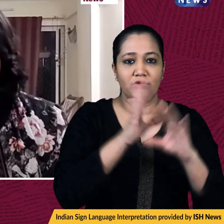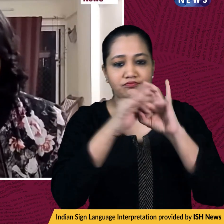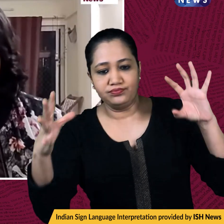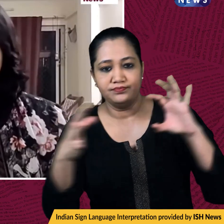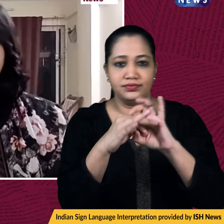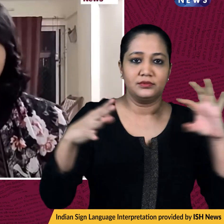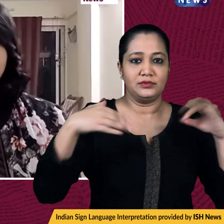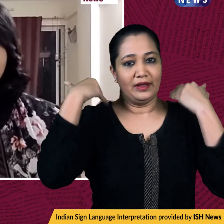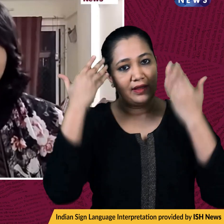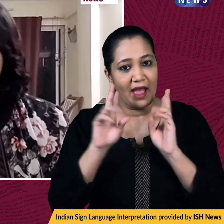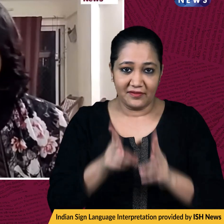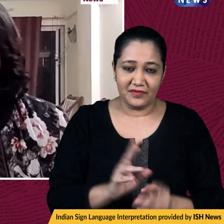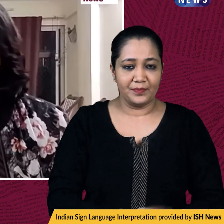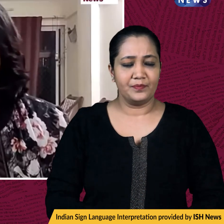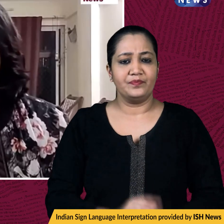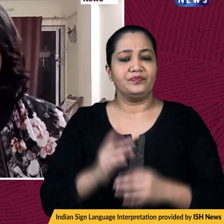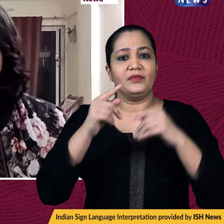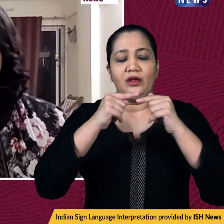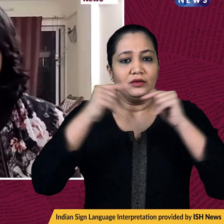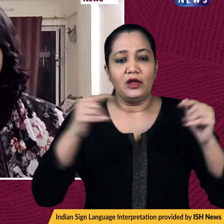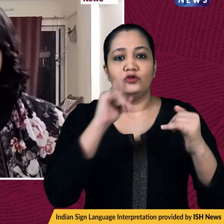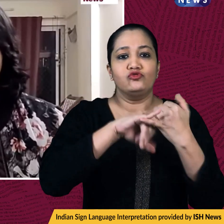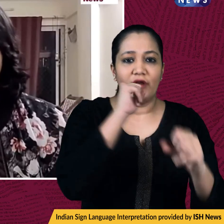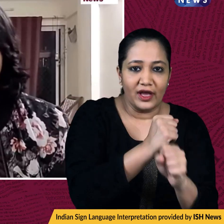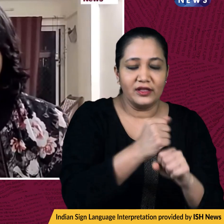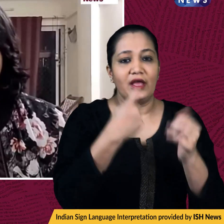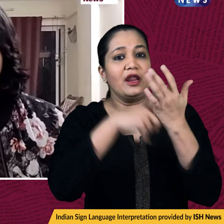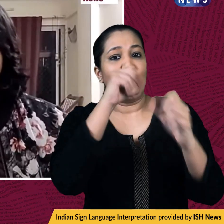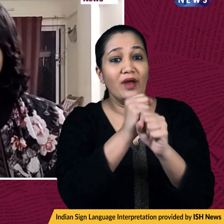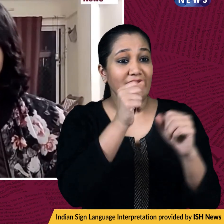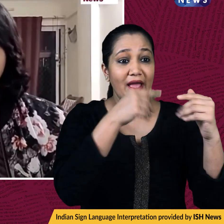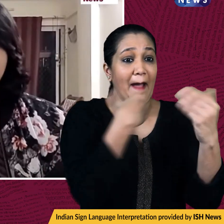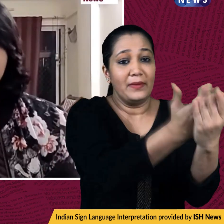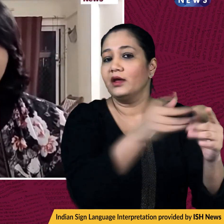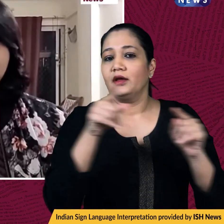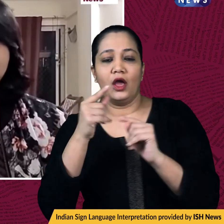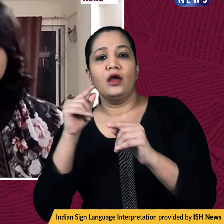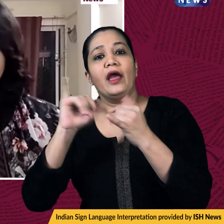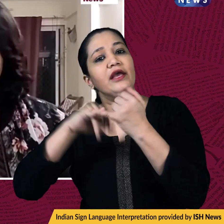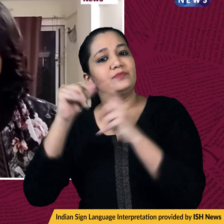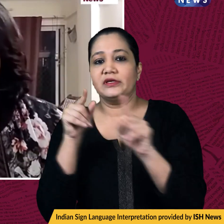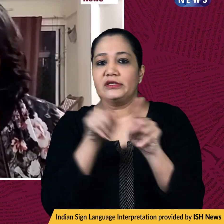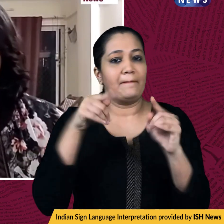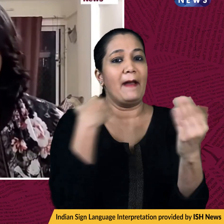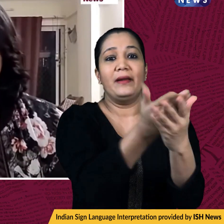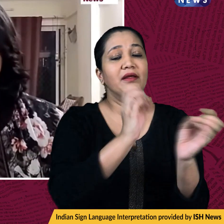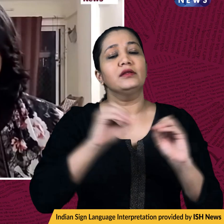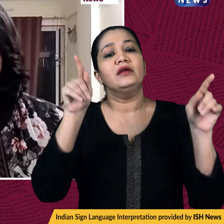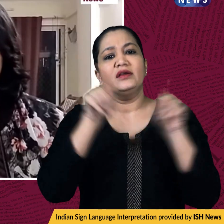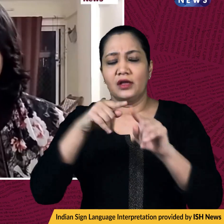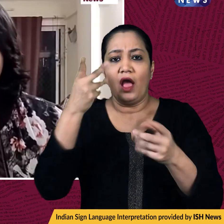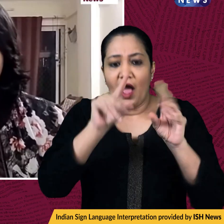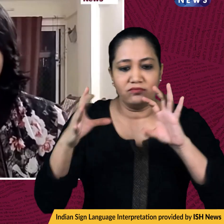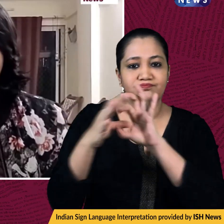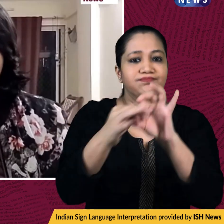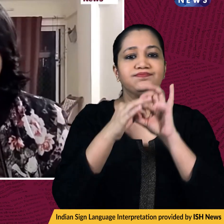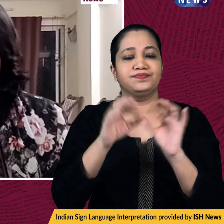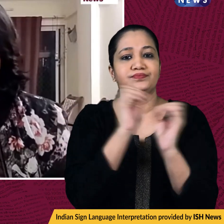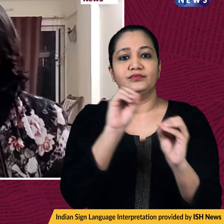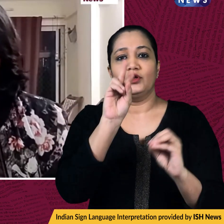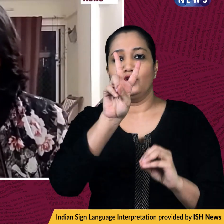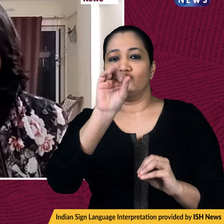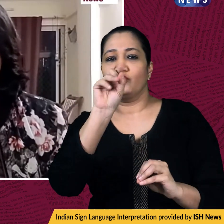their party representatives to the All India Federation of Social Justice, which is a platform Mr. Stalin formed on Republic